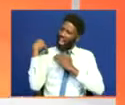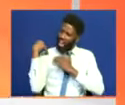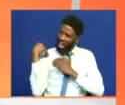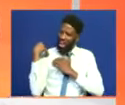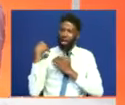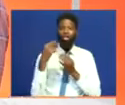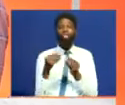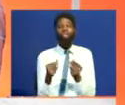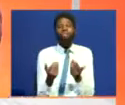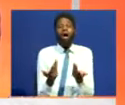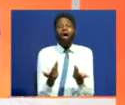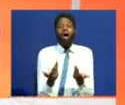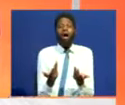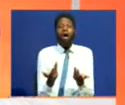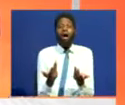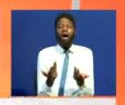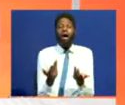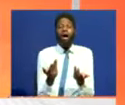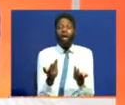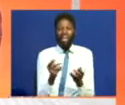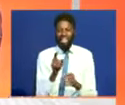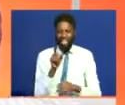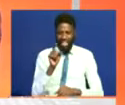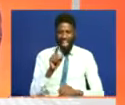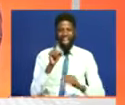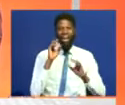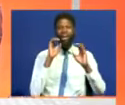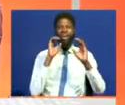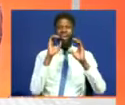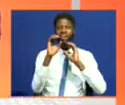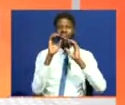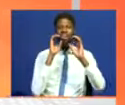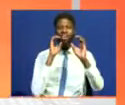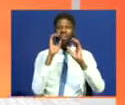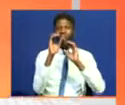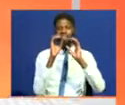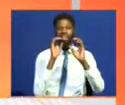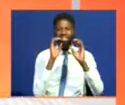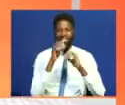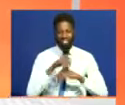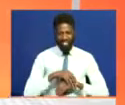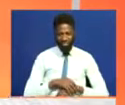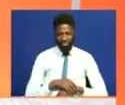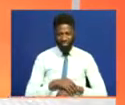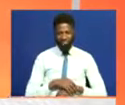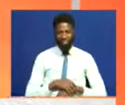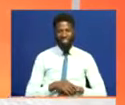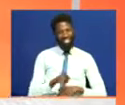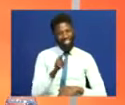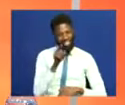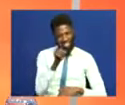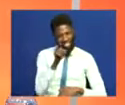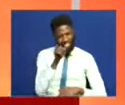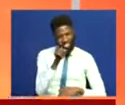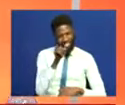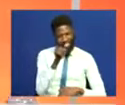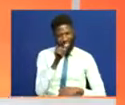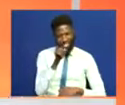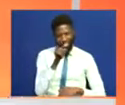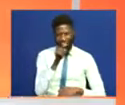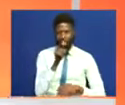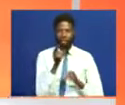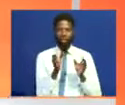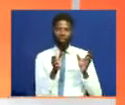forward? The way forward is just that talk, that communication. That is mostly in relation to the couples